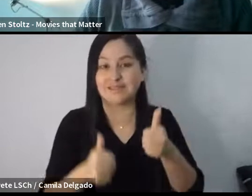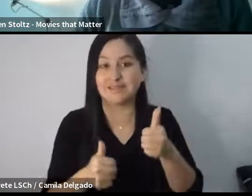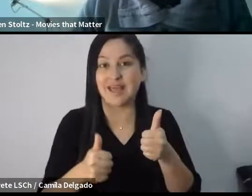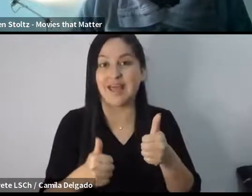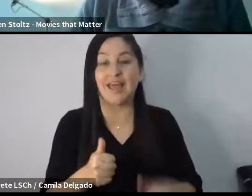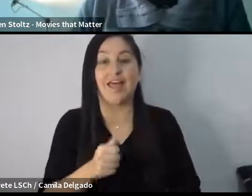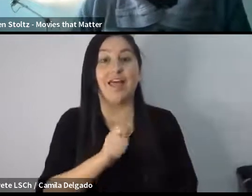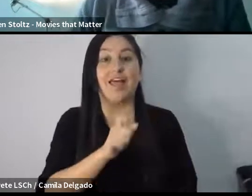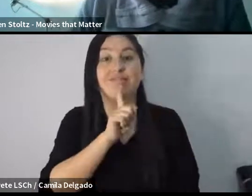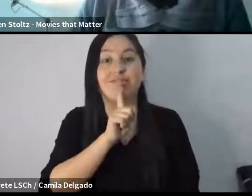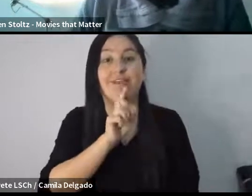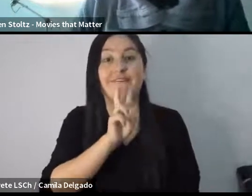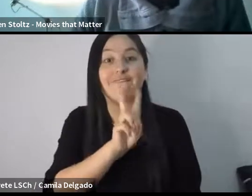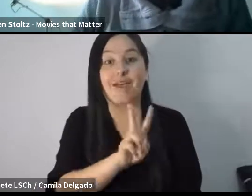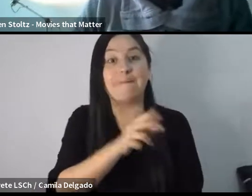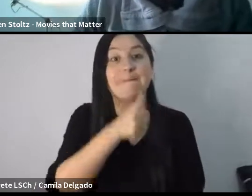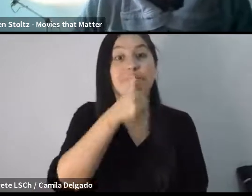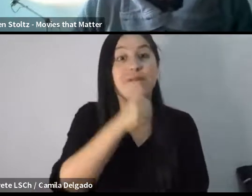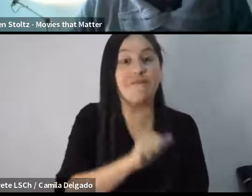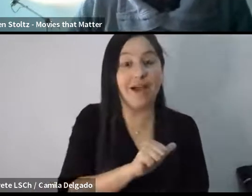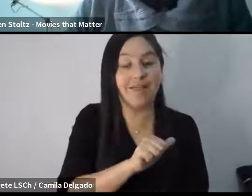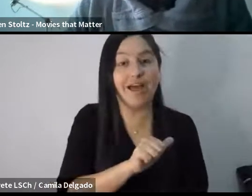hard for human rights documentaries.